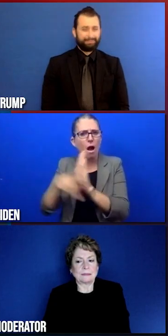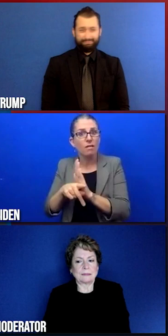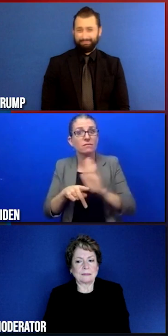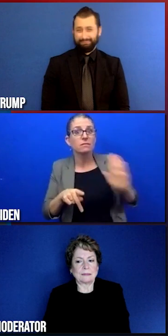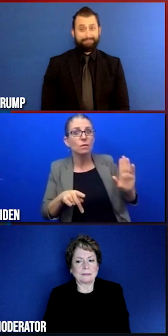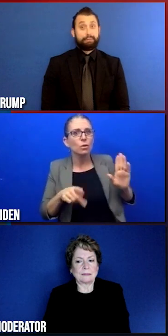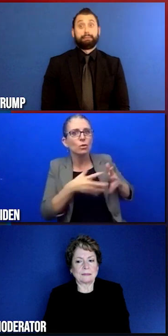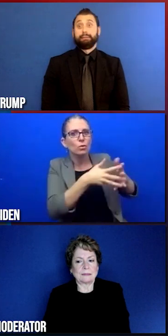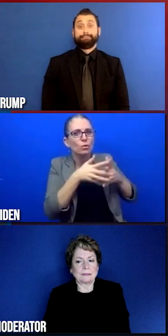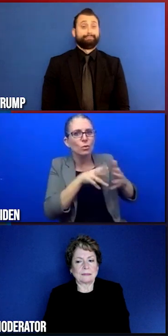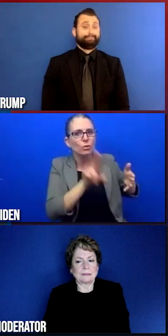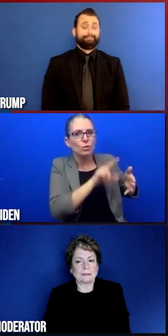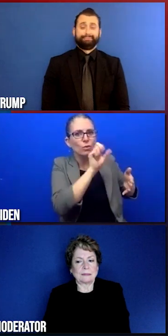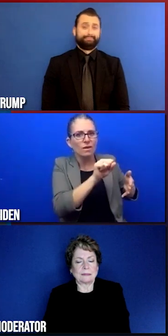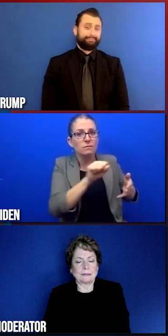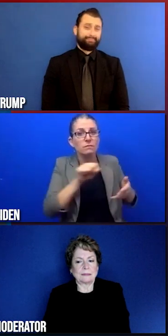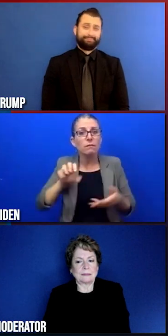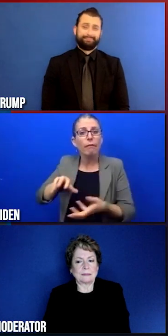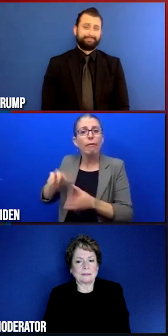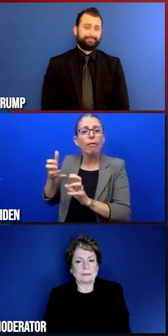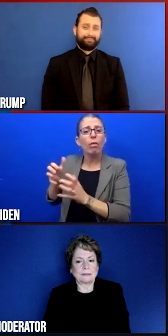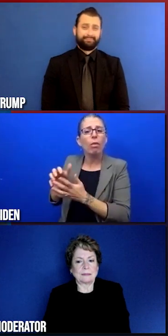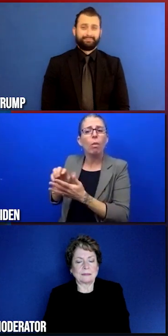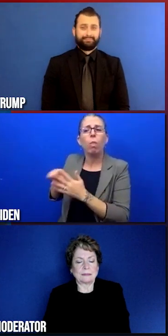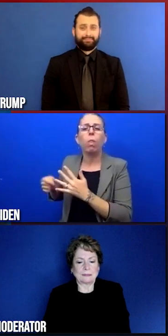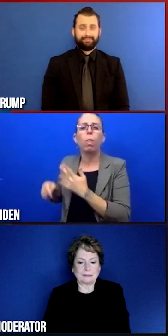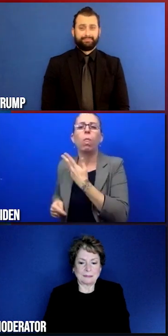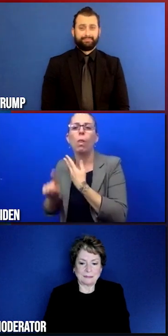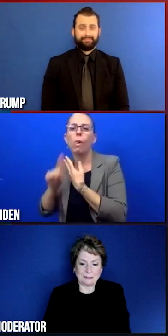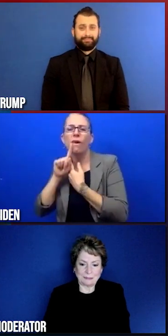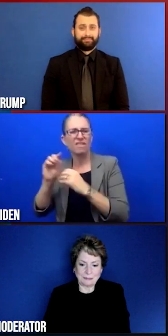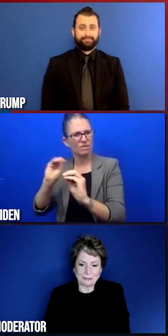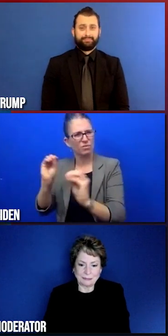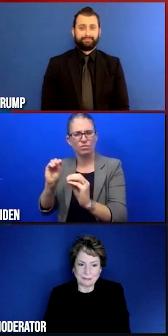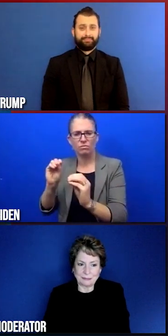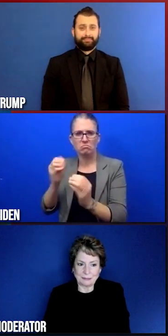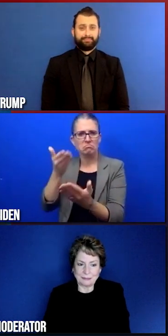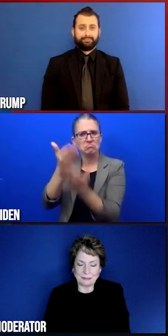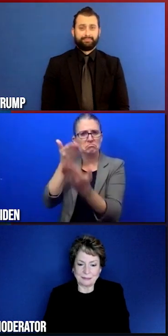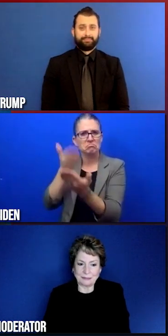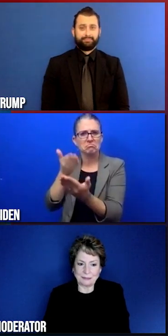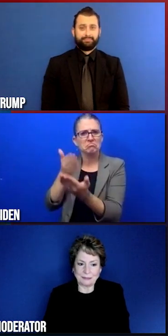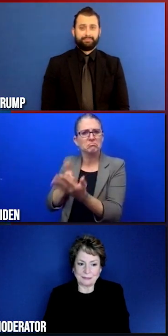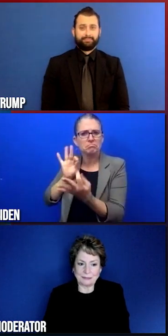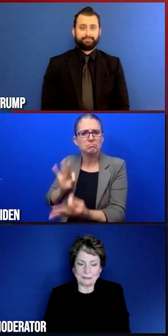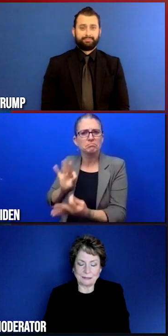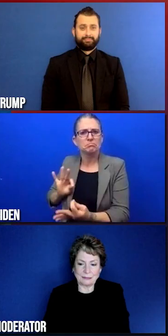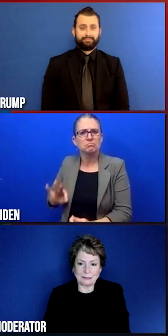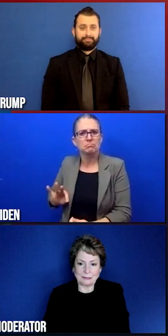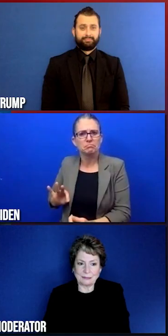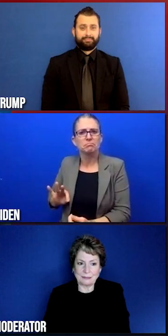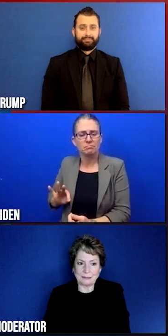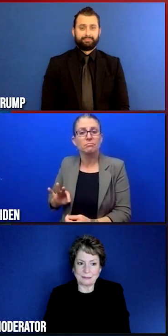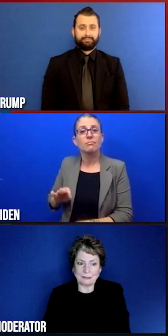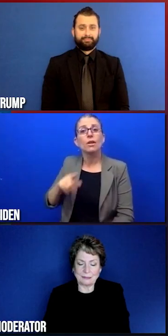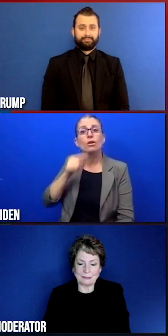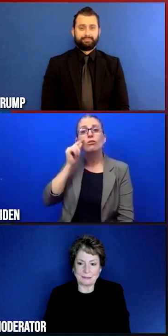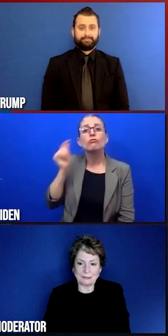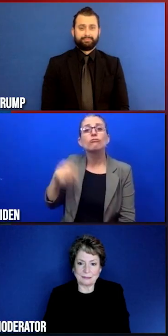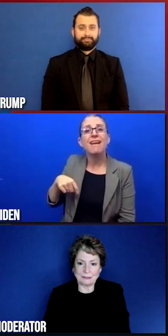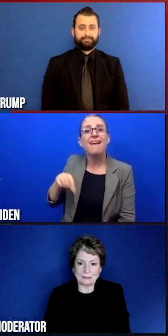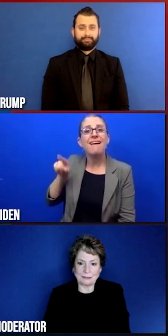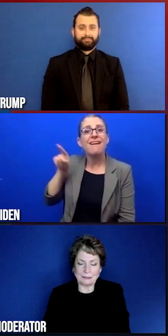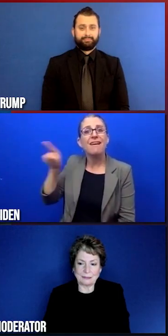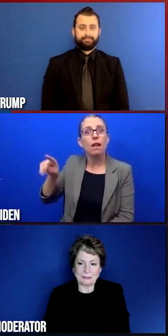thing, number one. Number two, the guy who got in trouble in Ukraine was this guy trying to bribe the Ukrainian government to